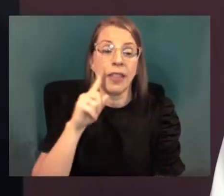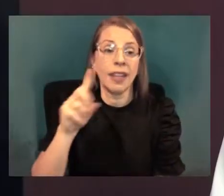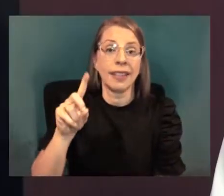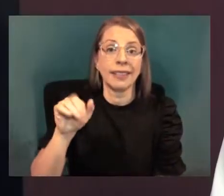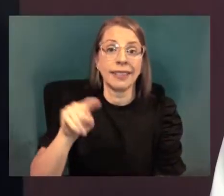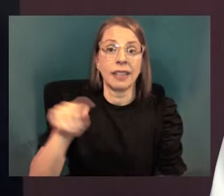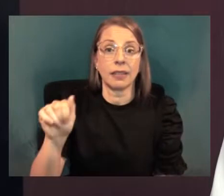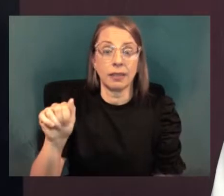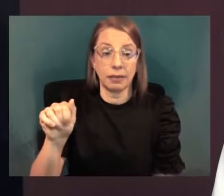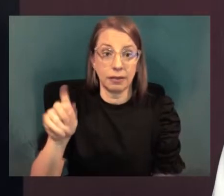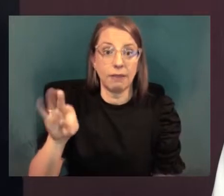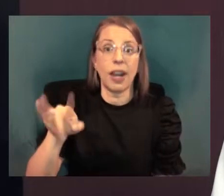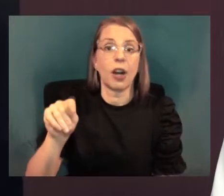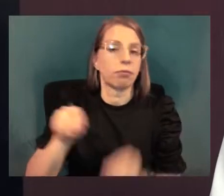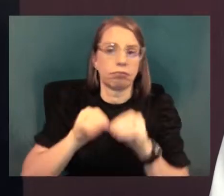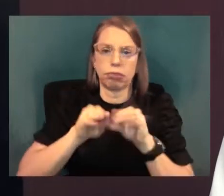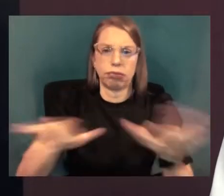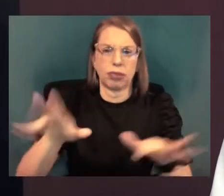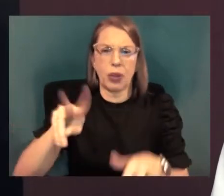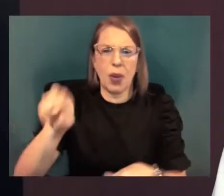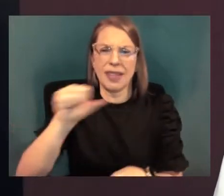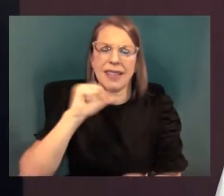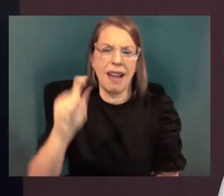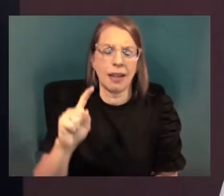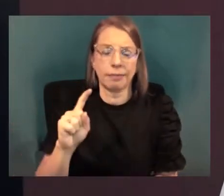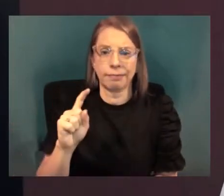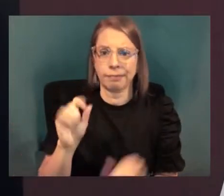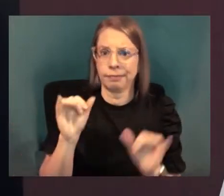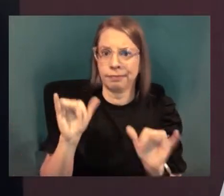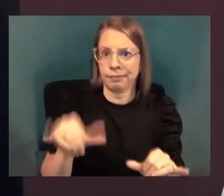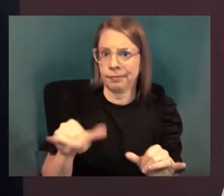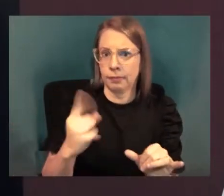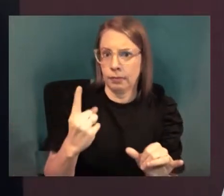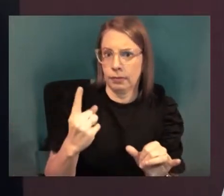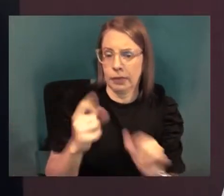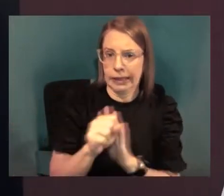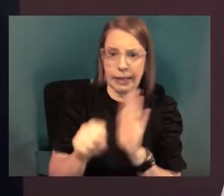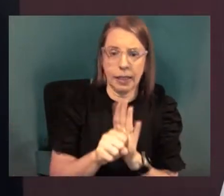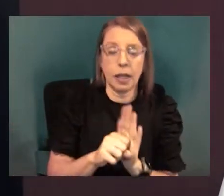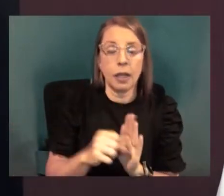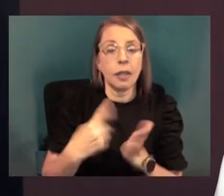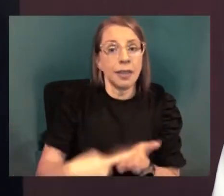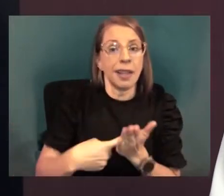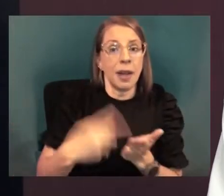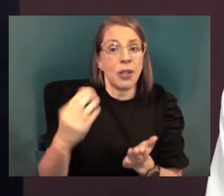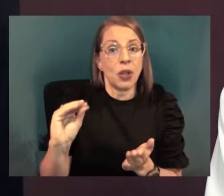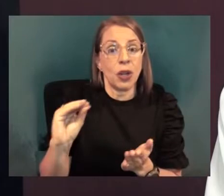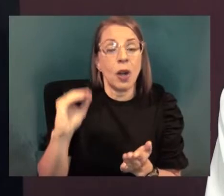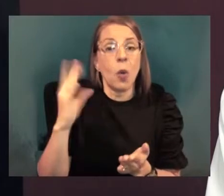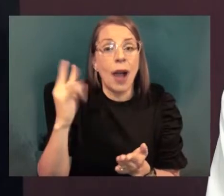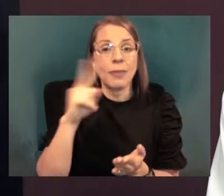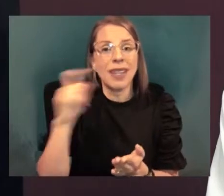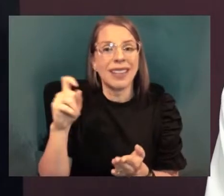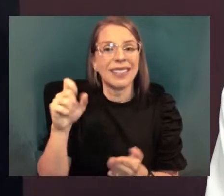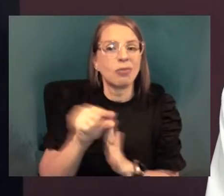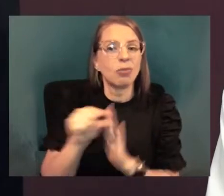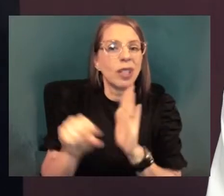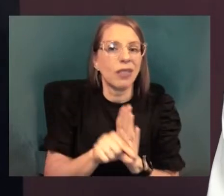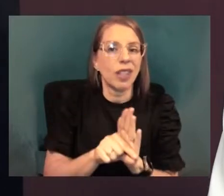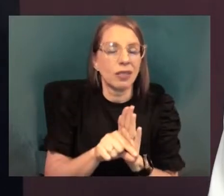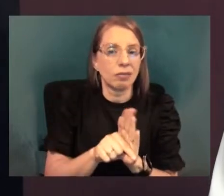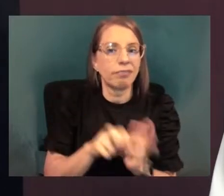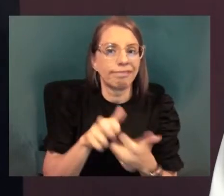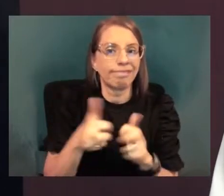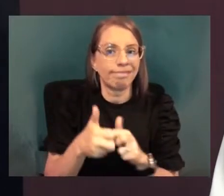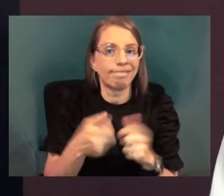United States. It's not in one state or another state. It's just been more talked about in Missouri because of the Springfield issues. But I think, as you